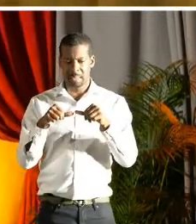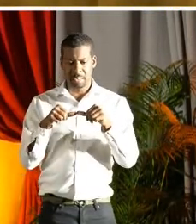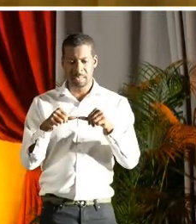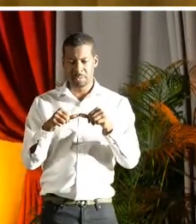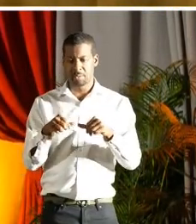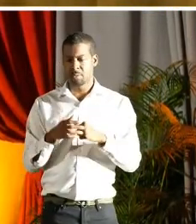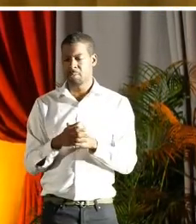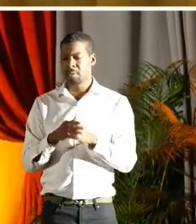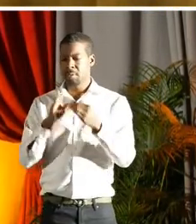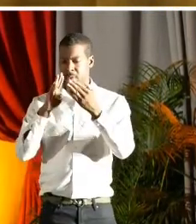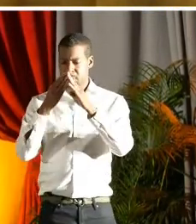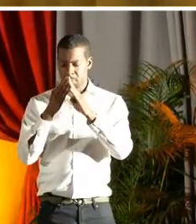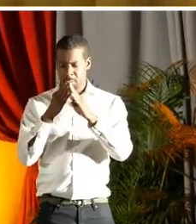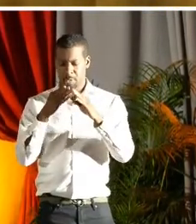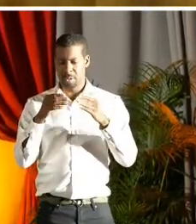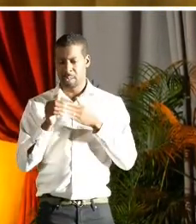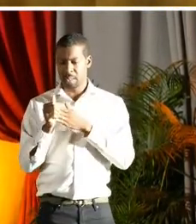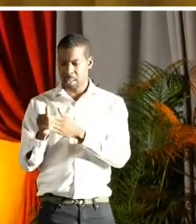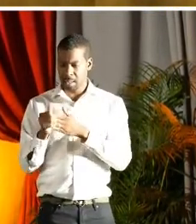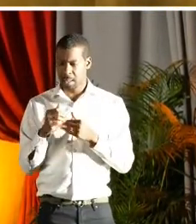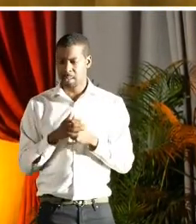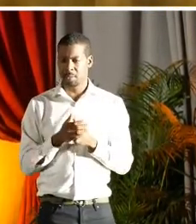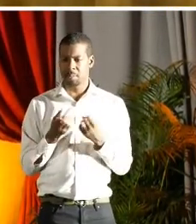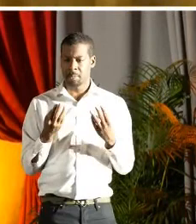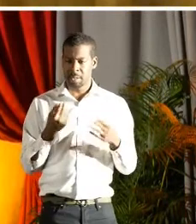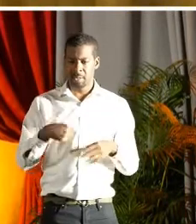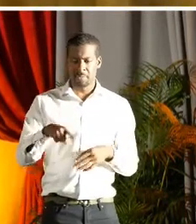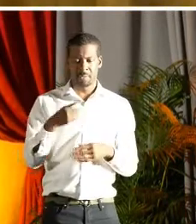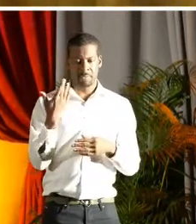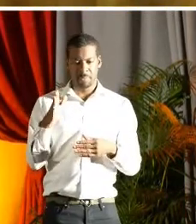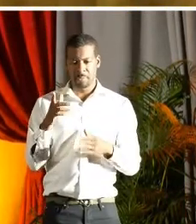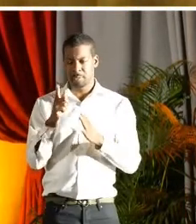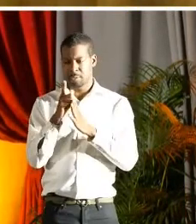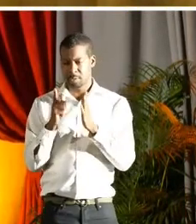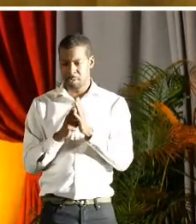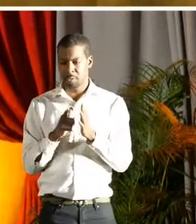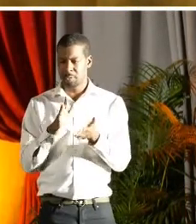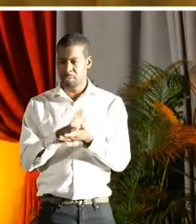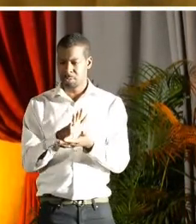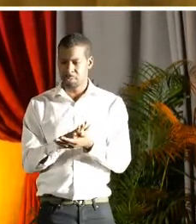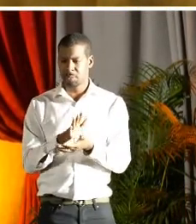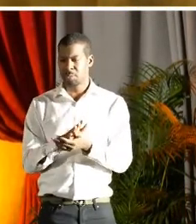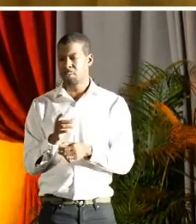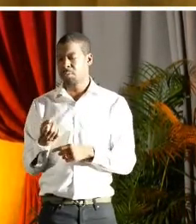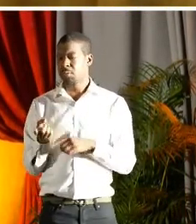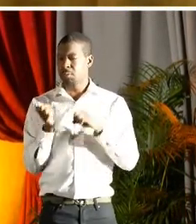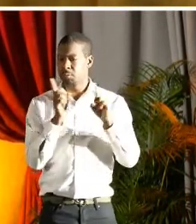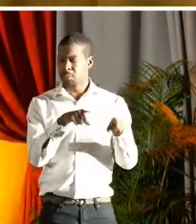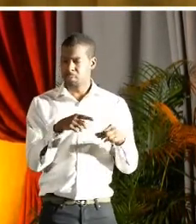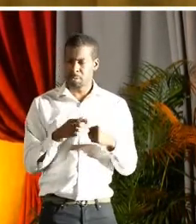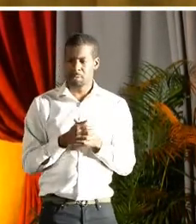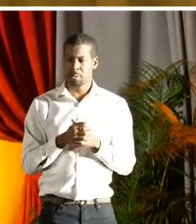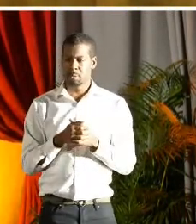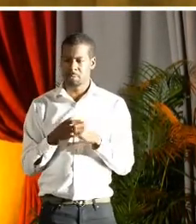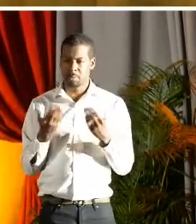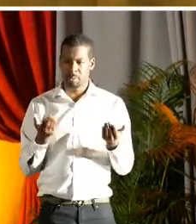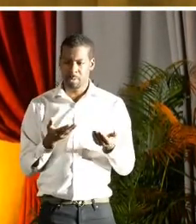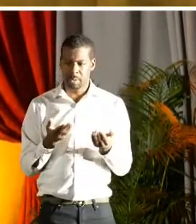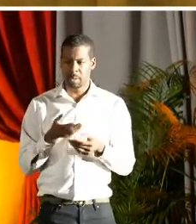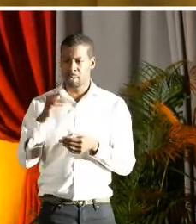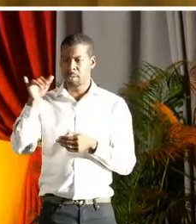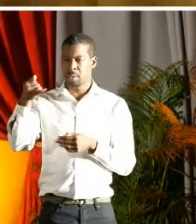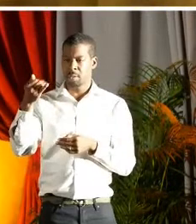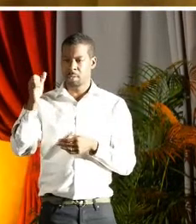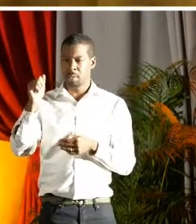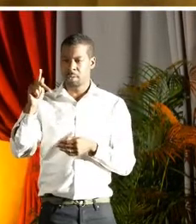it's community-centric led. Many of us who finished law school, like Vangela, we would go to the Magnolia Bar meeting. We would hear Jack